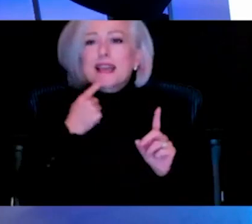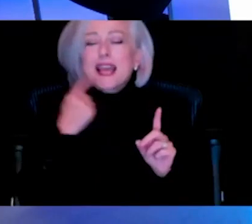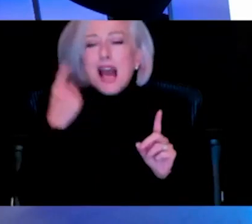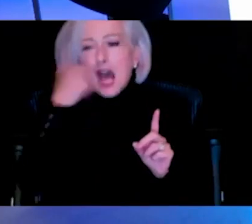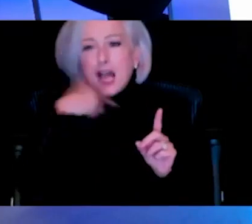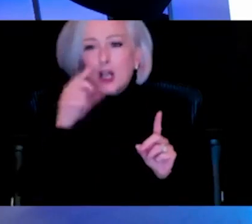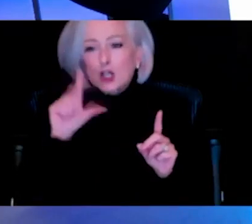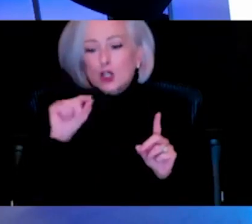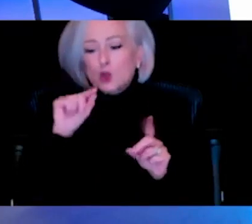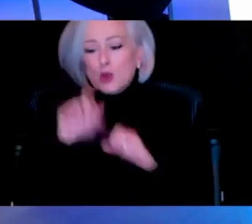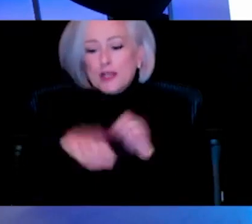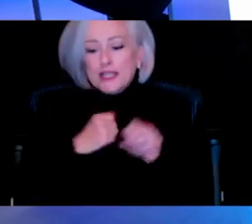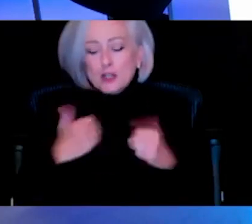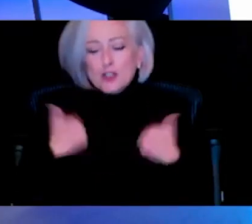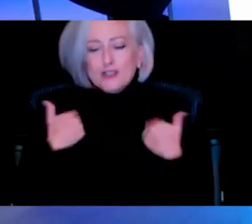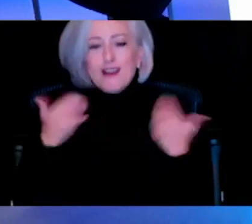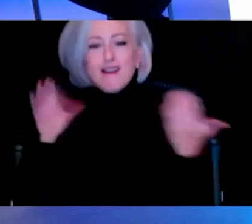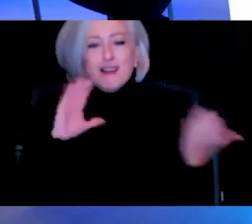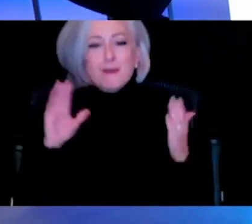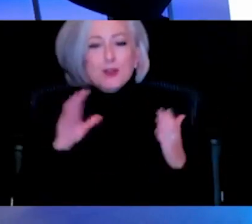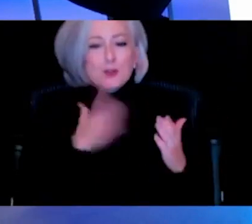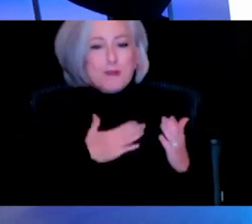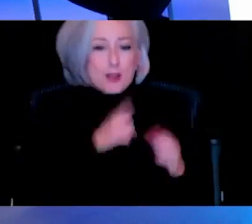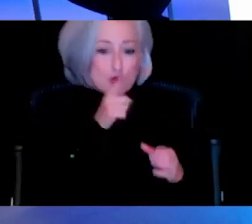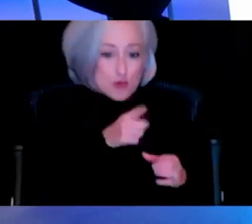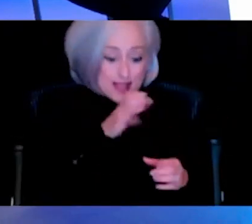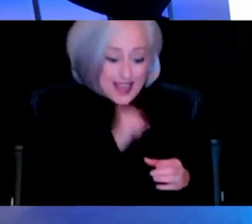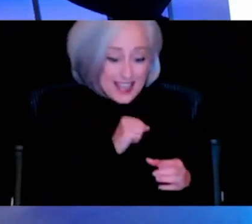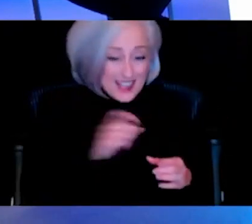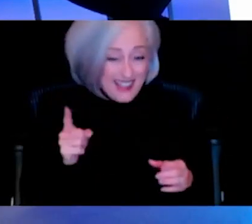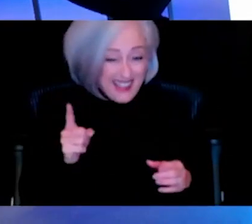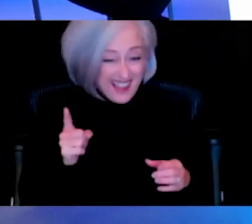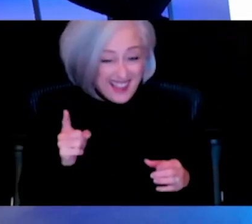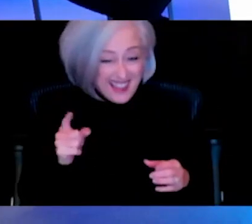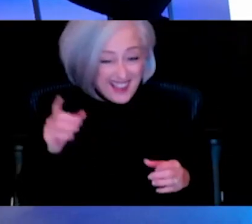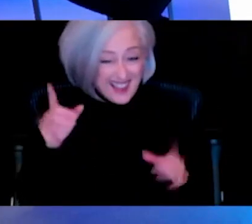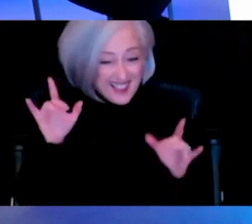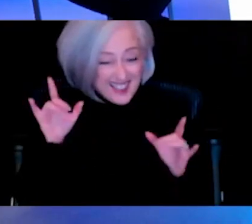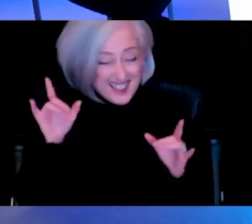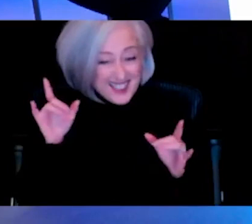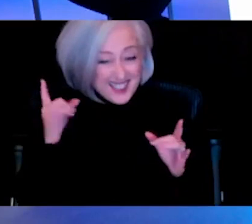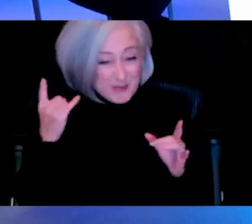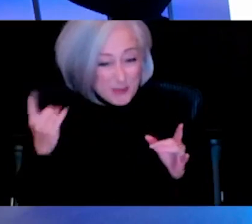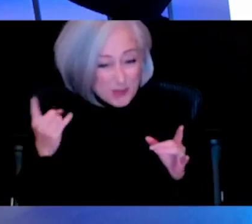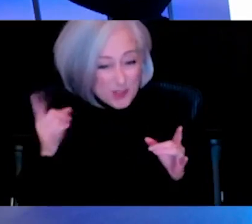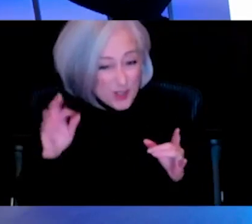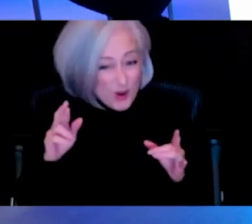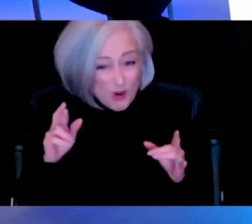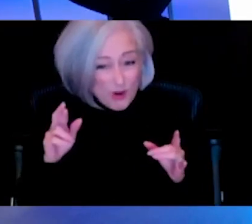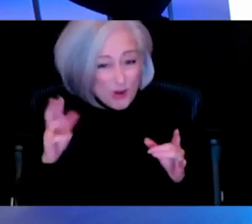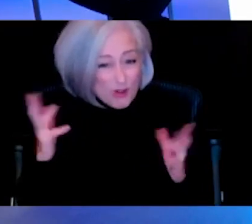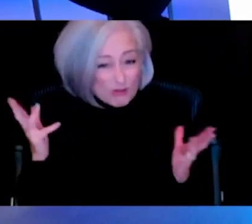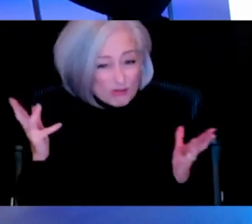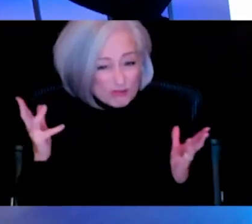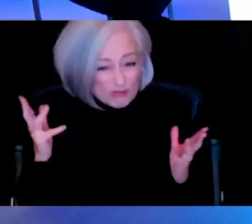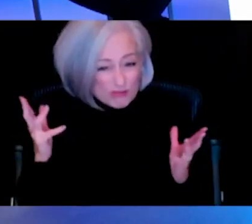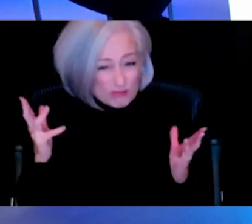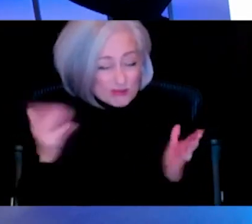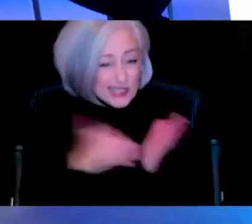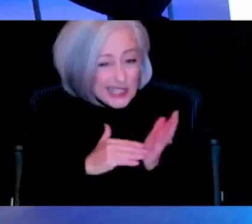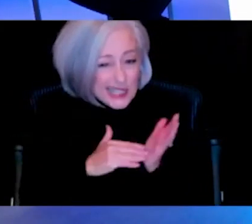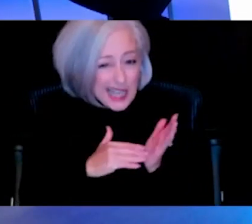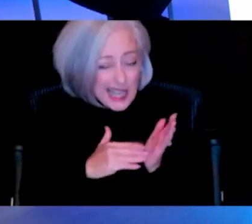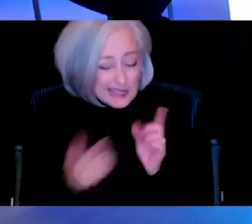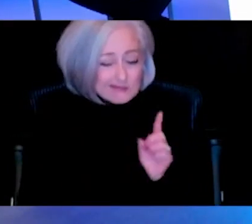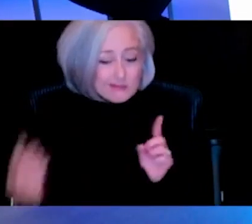really am. Are they just full of it? Or is it possible that this is, again, we go back to the money, that we're